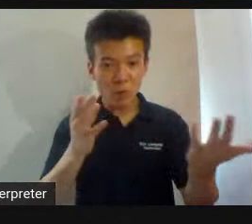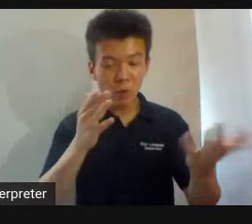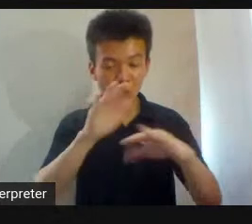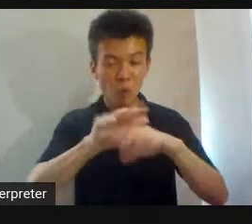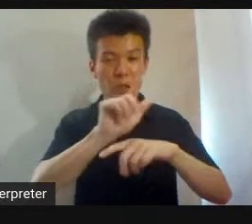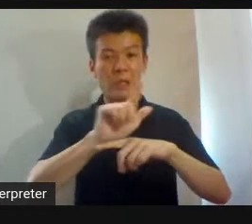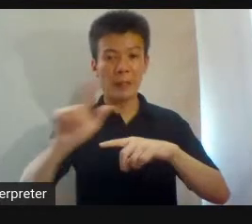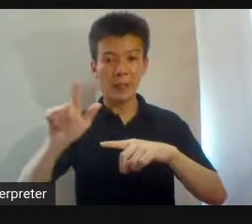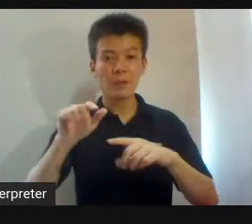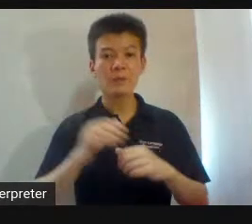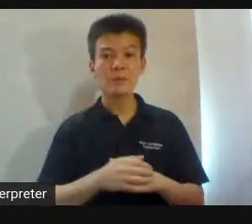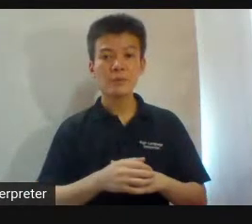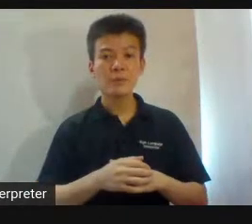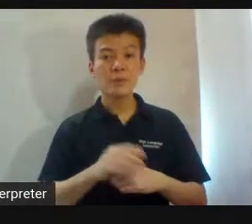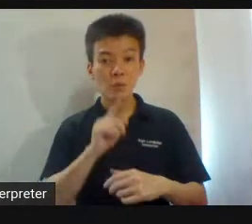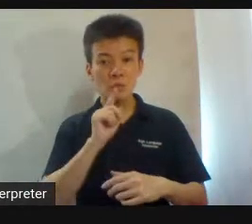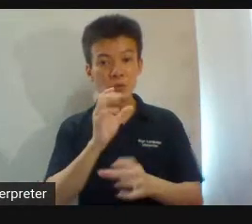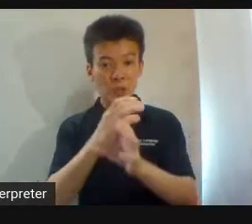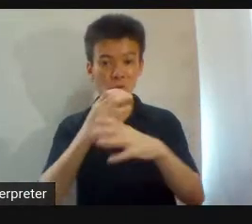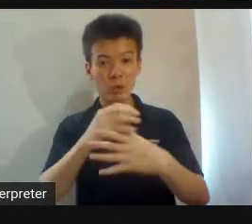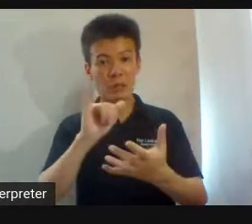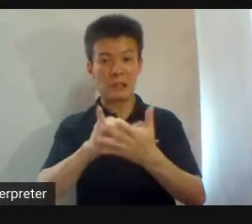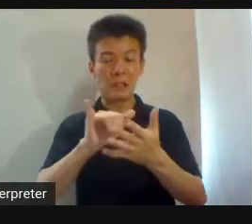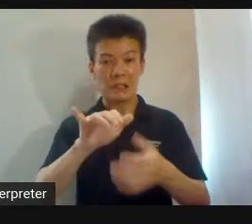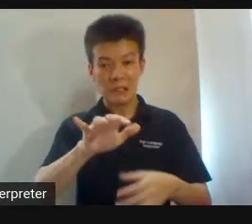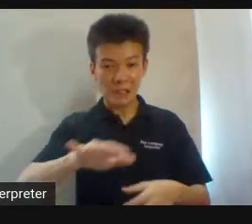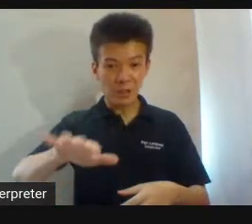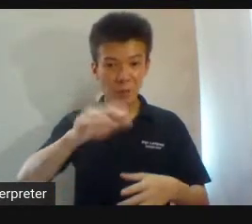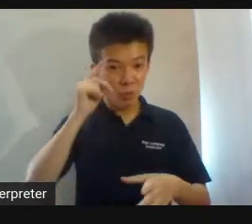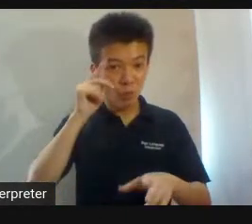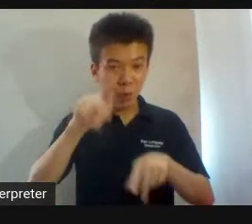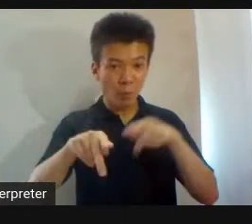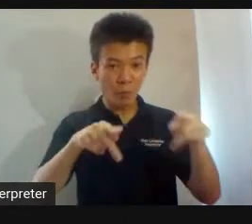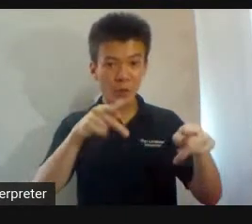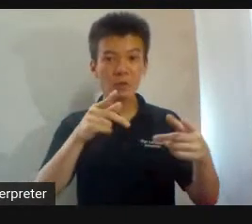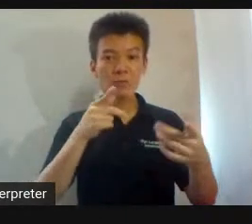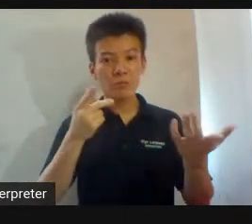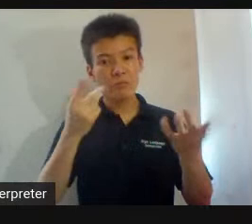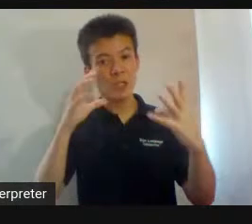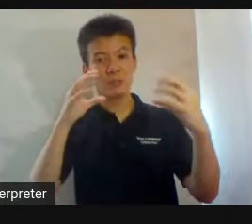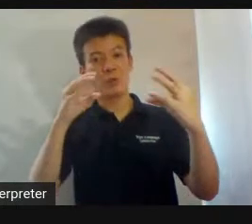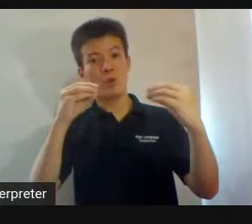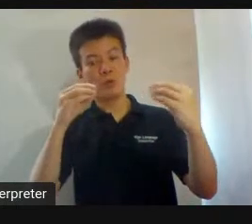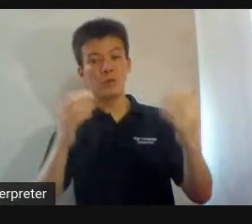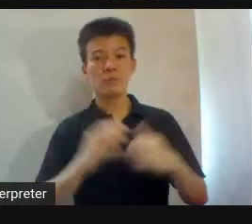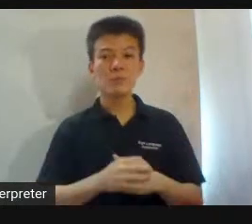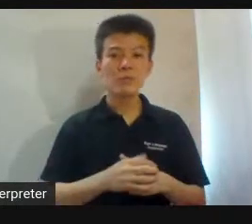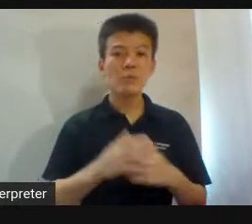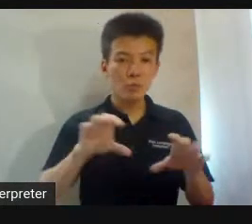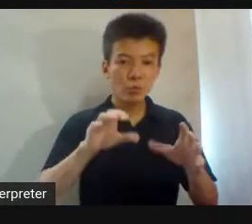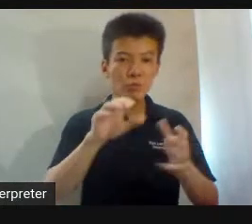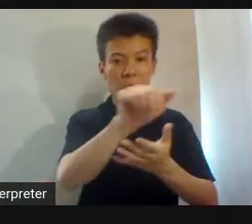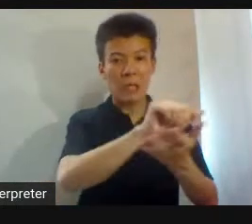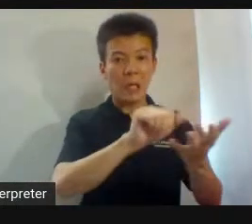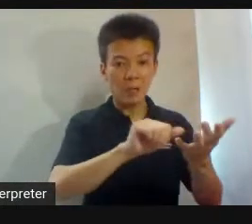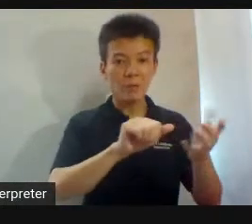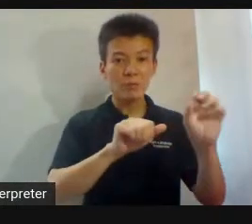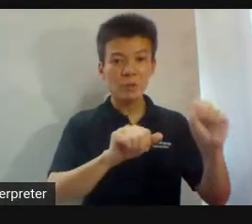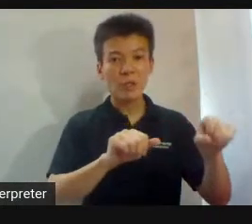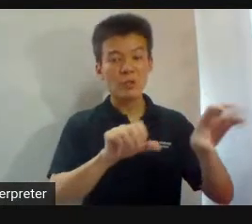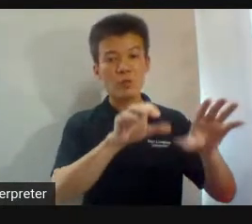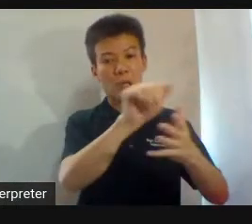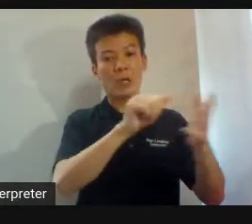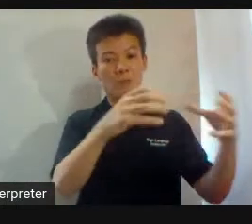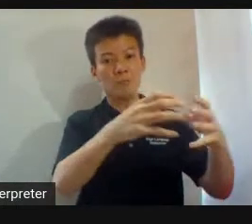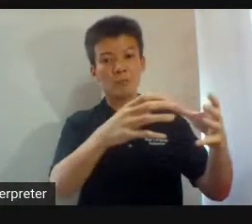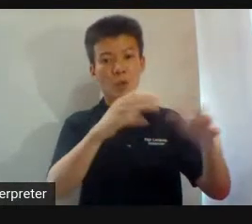online as well. And I think that really creates a space for people to just talk and to do art. And you can actually do art